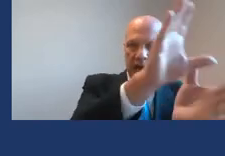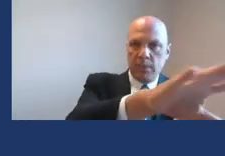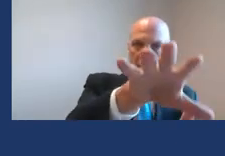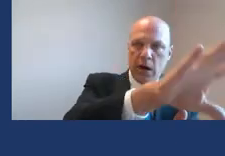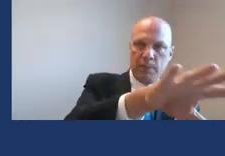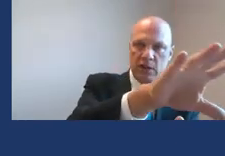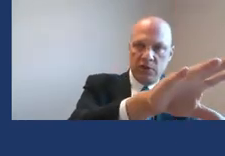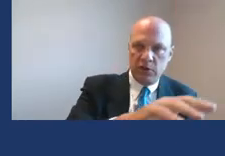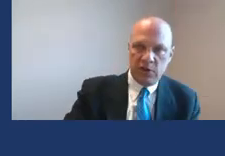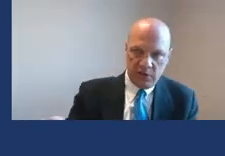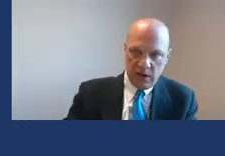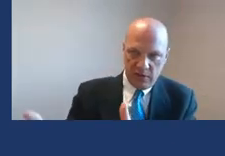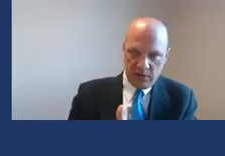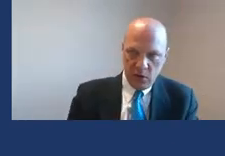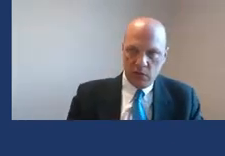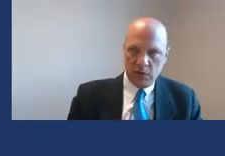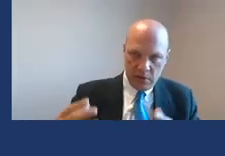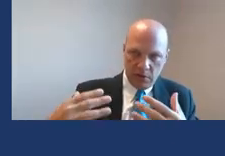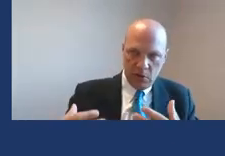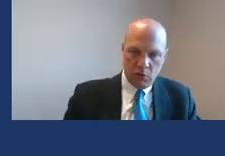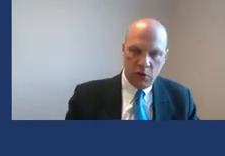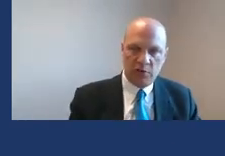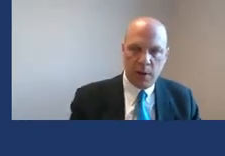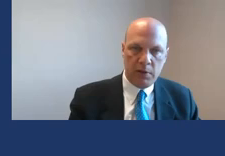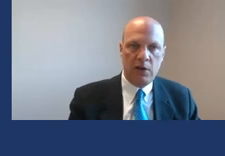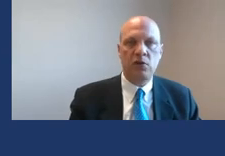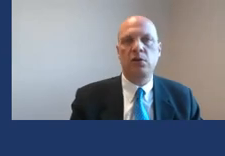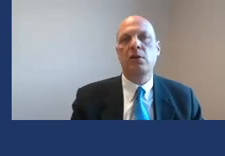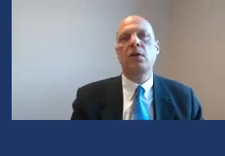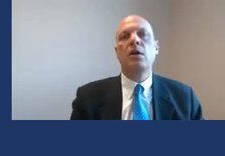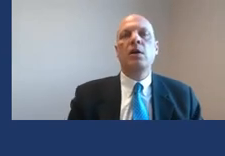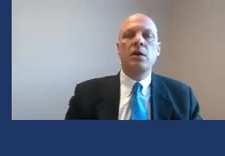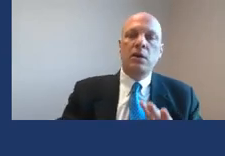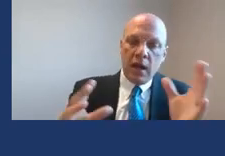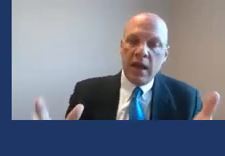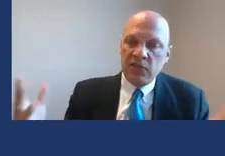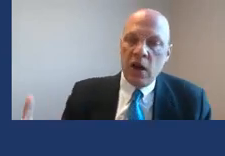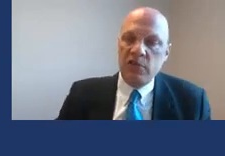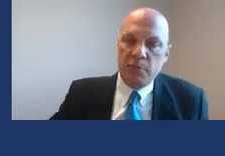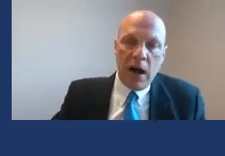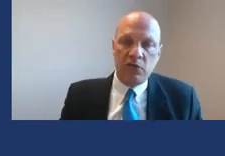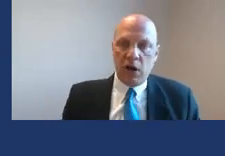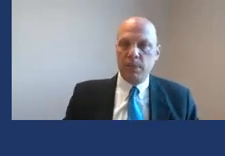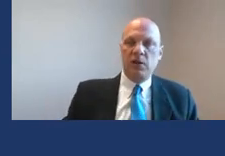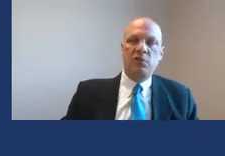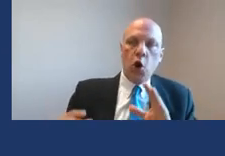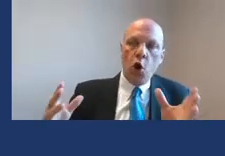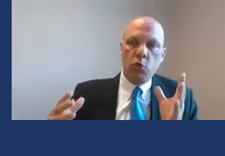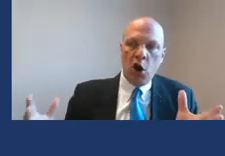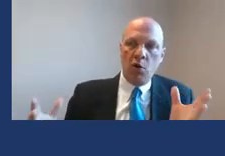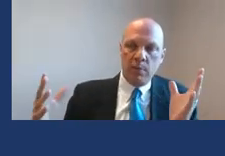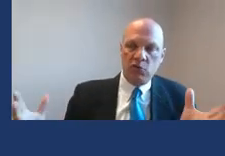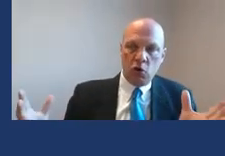right? If you just add up the population of those 10 states over the total U.S. population. And that's not a surprise, right? Because